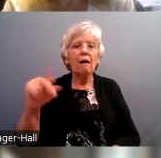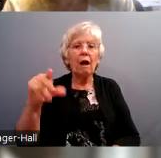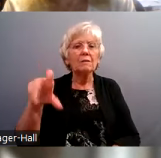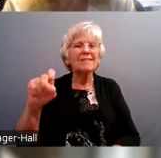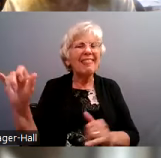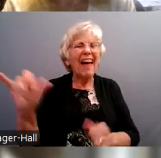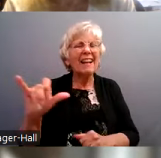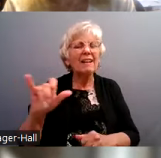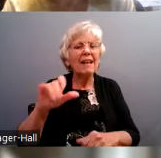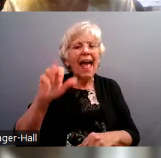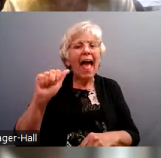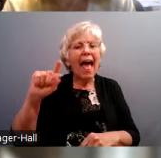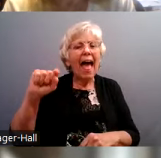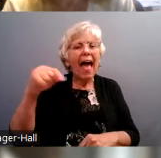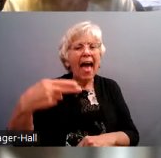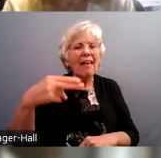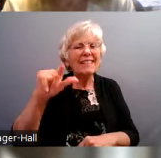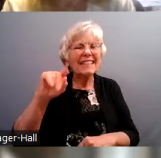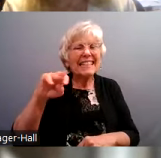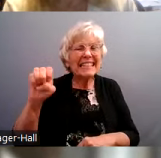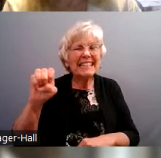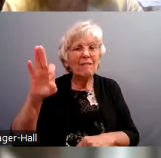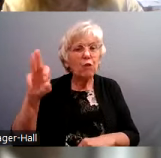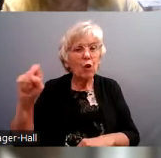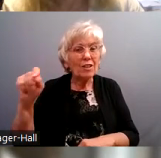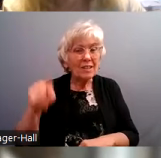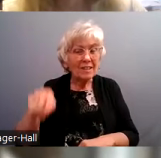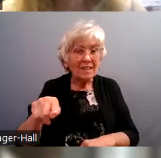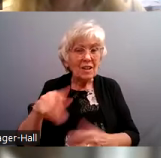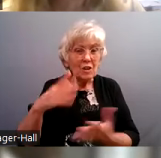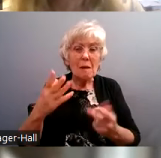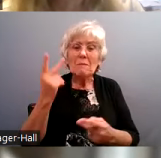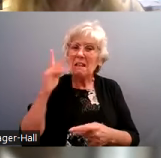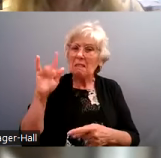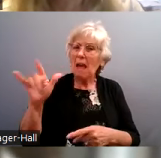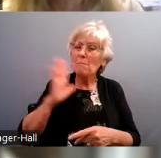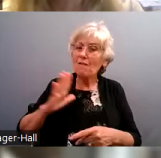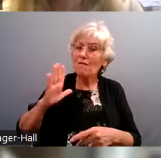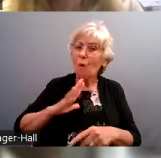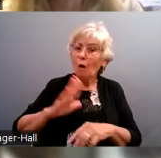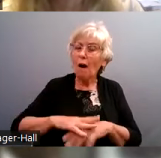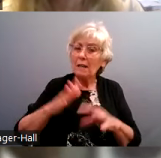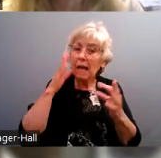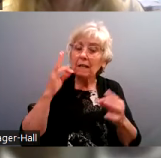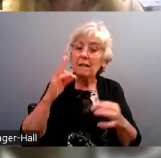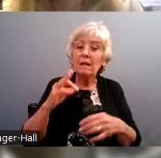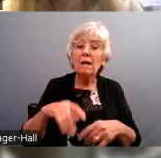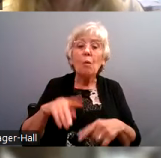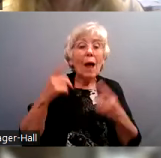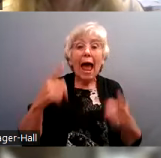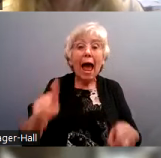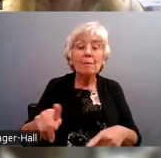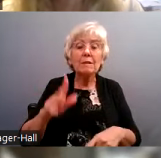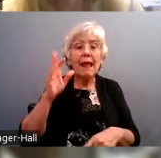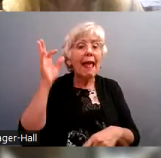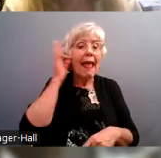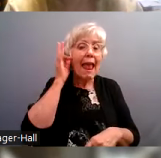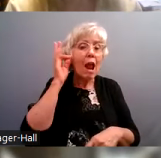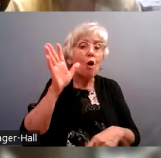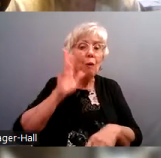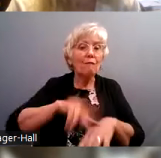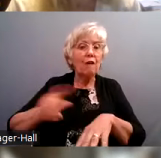we usually see it, and many of you have probably seen these lesions before on cats, but you usually get hair loss, which the